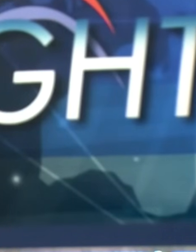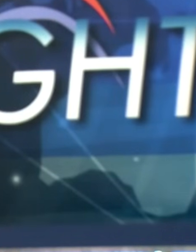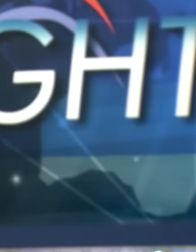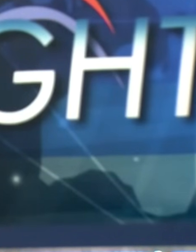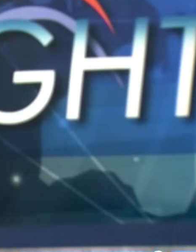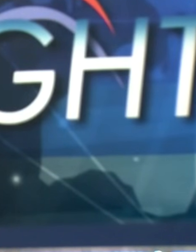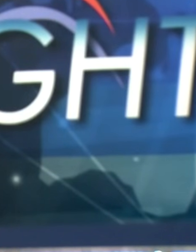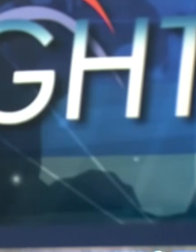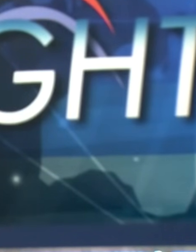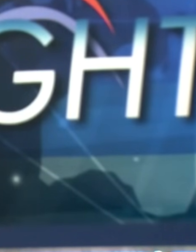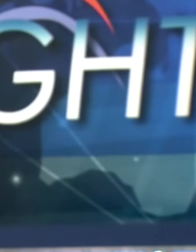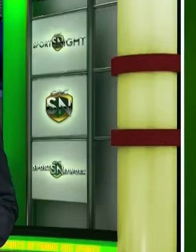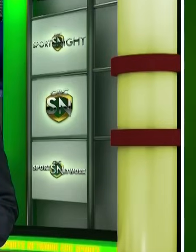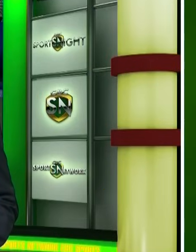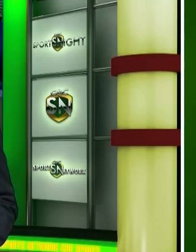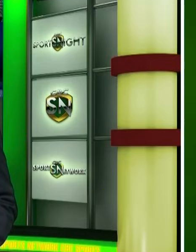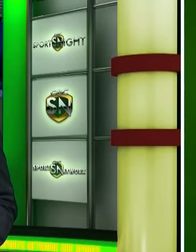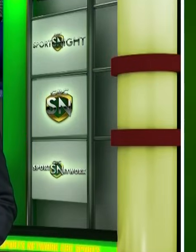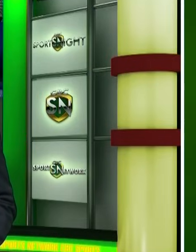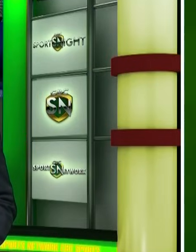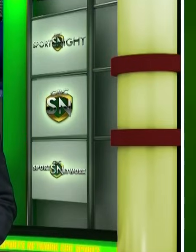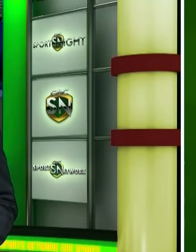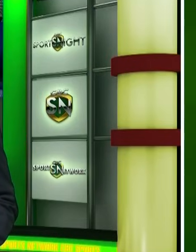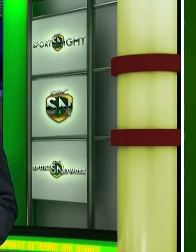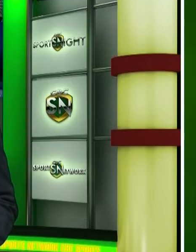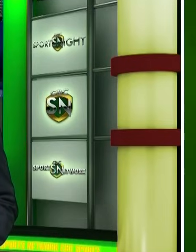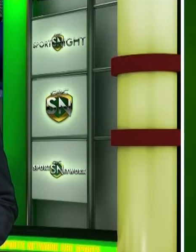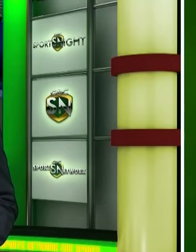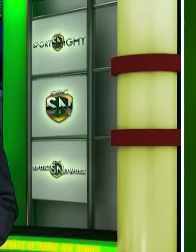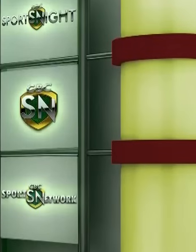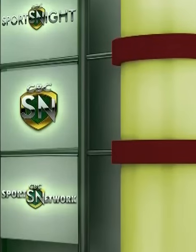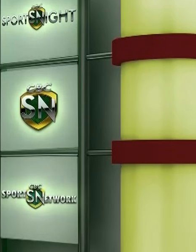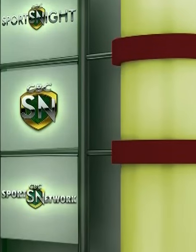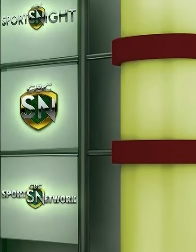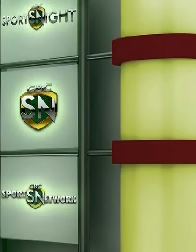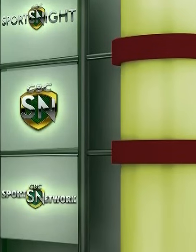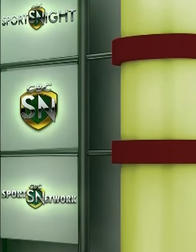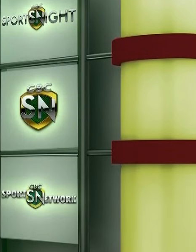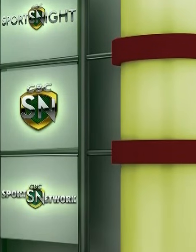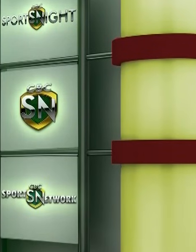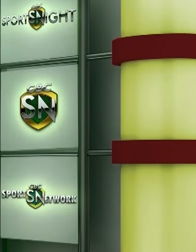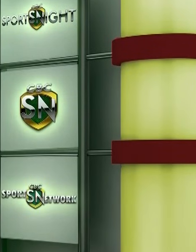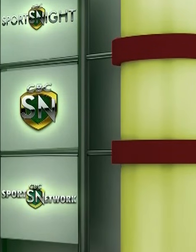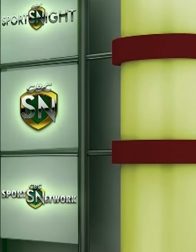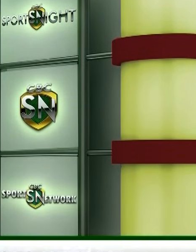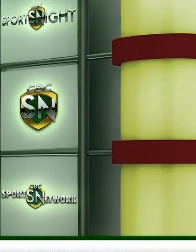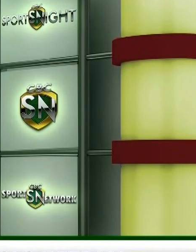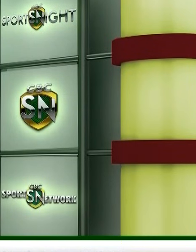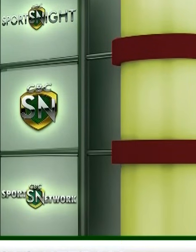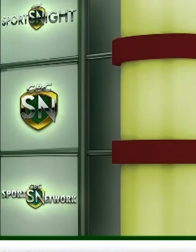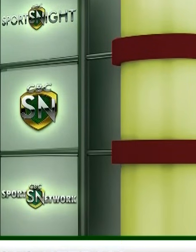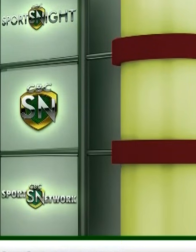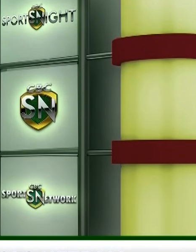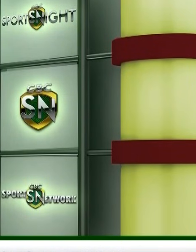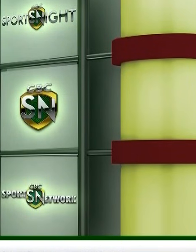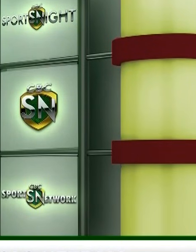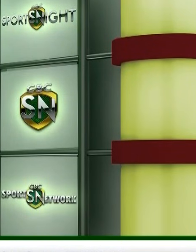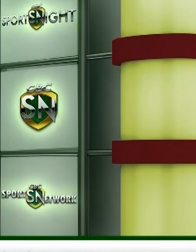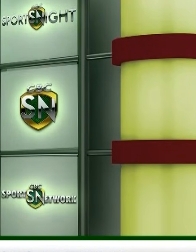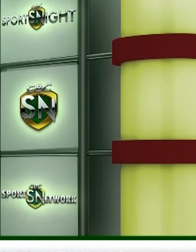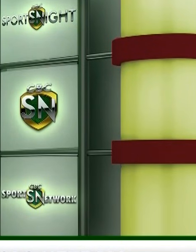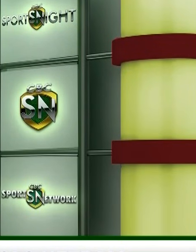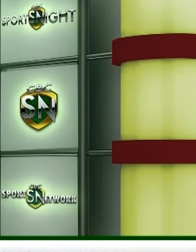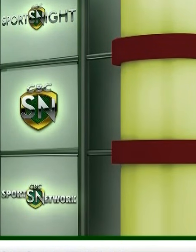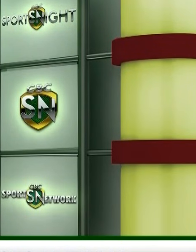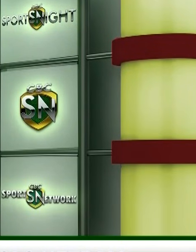Time for the second half in sports, so it's back over to Damien. Thanks so much, Lisa. Well, the St. Michael's School and Queen's College had winning starts to the